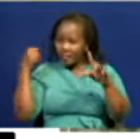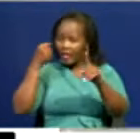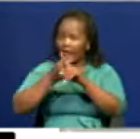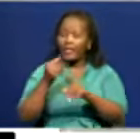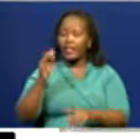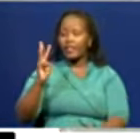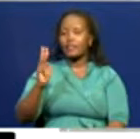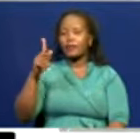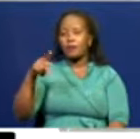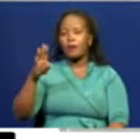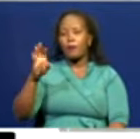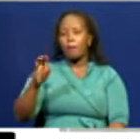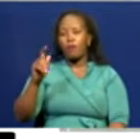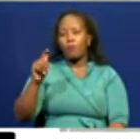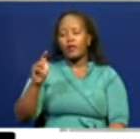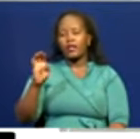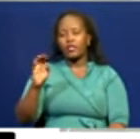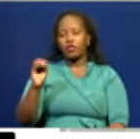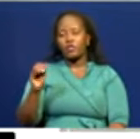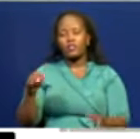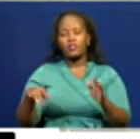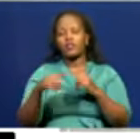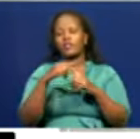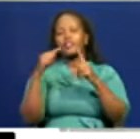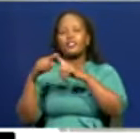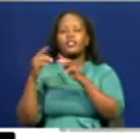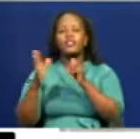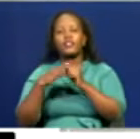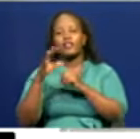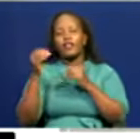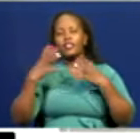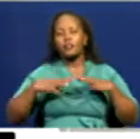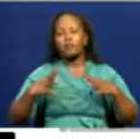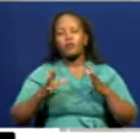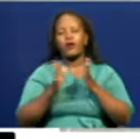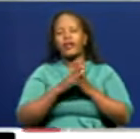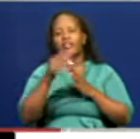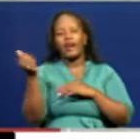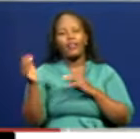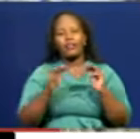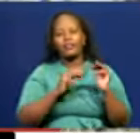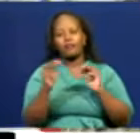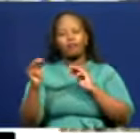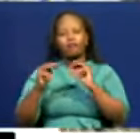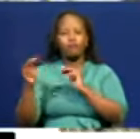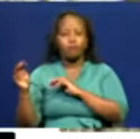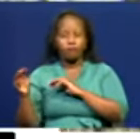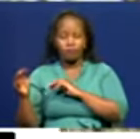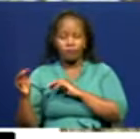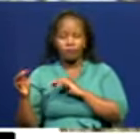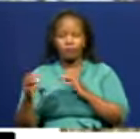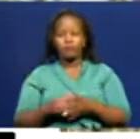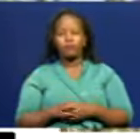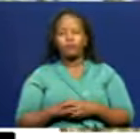areas, killing 90 people and displacing many. Michael Mondiga for Sunday Express.